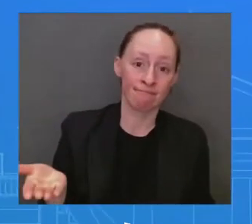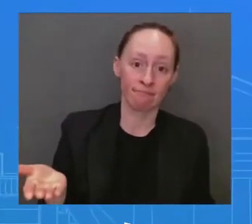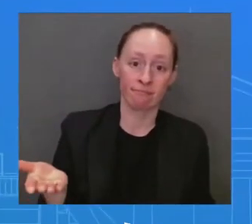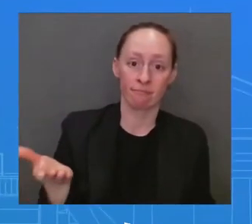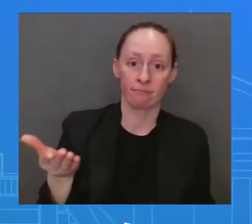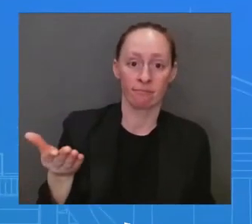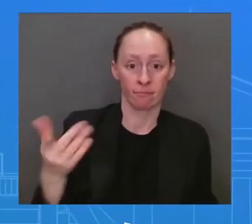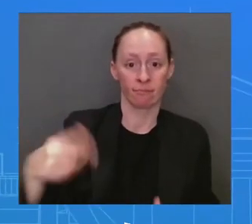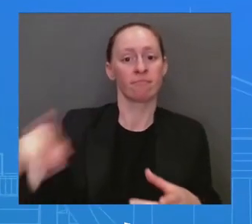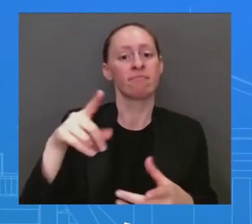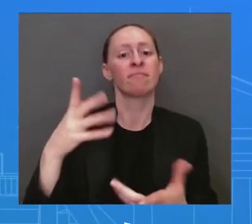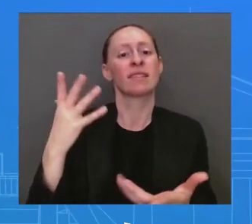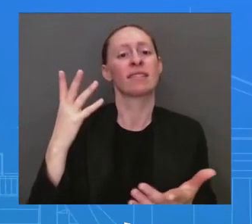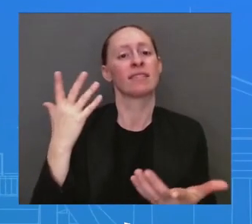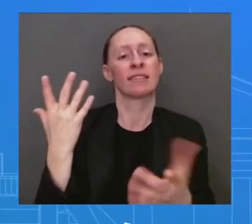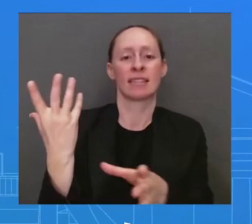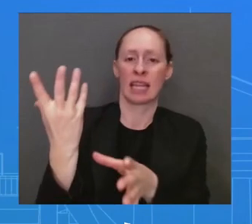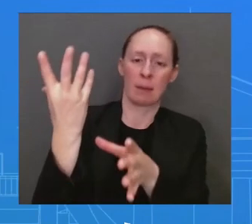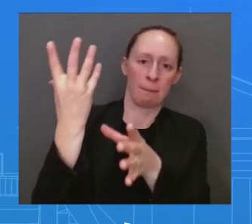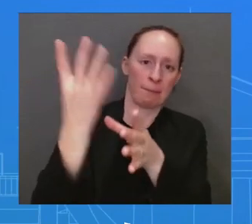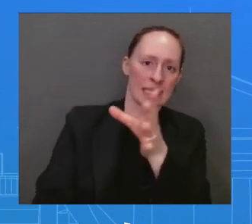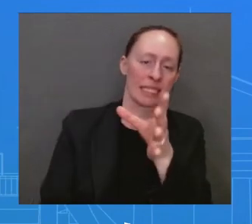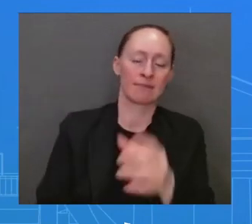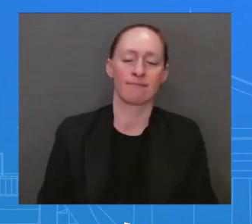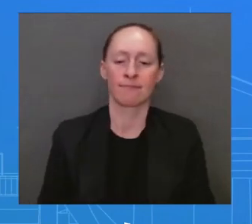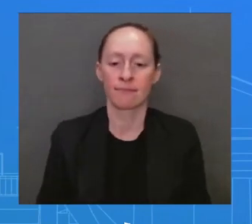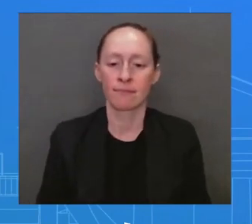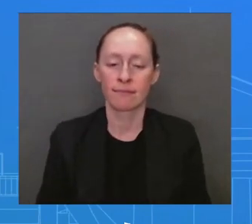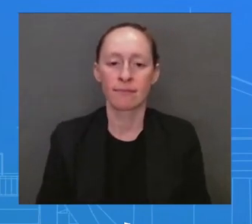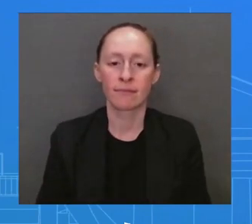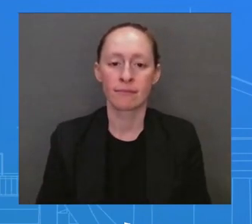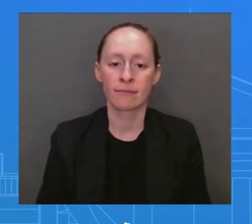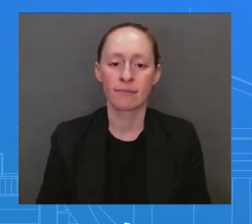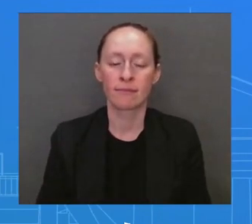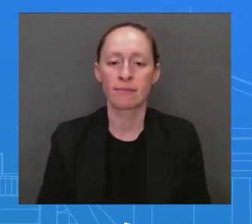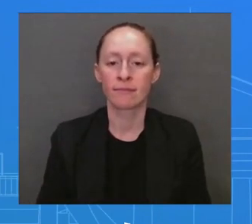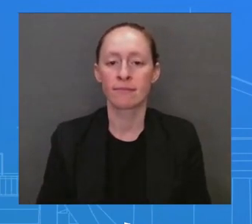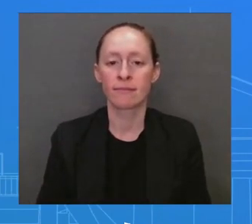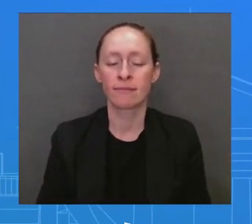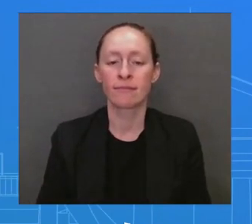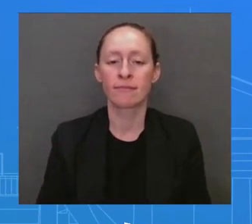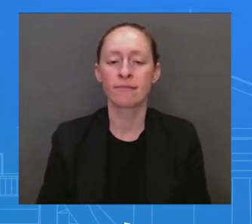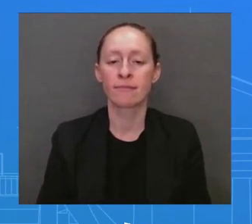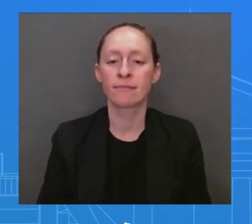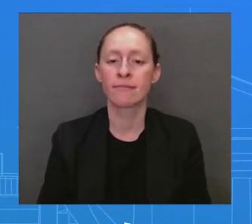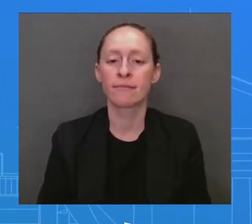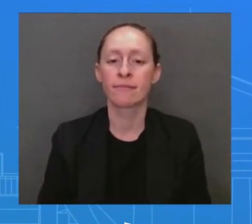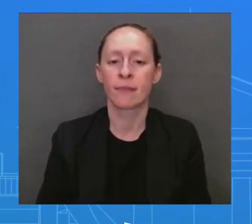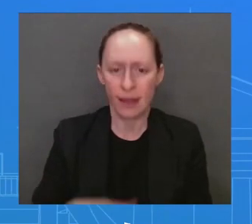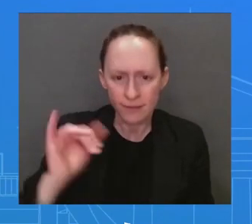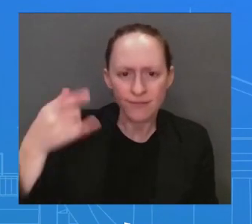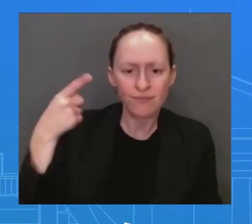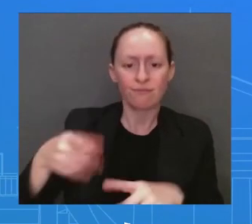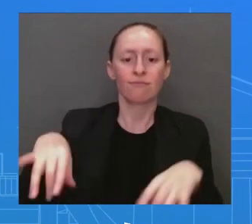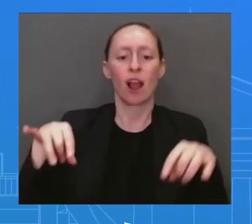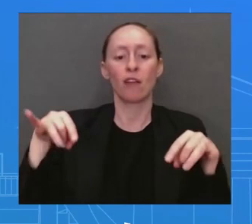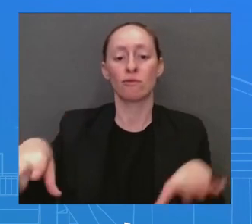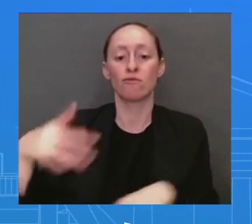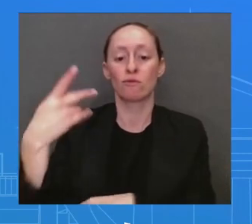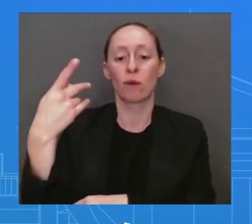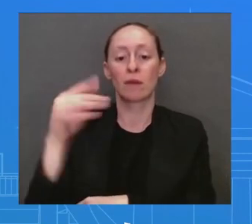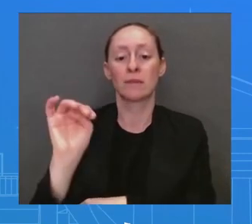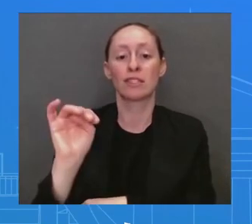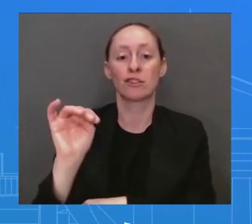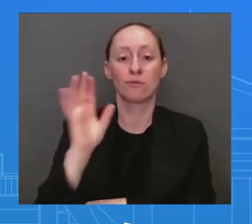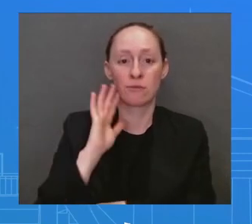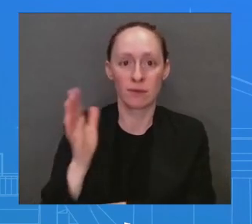just to pivot back, because lines get blurred on everything, the Australian Prime Minister has a meeting with President Xi of China scheduled for